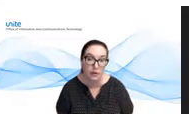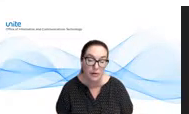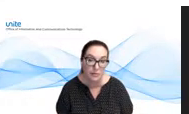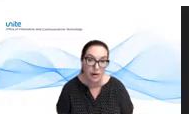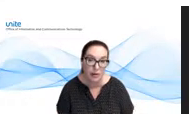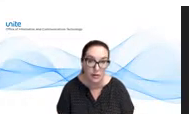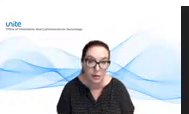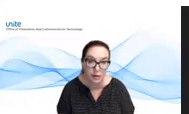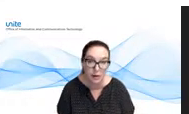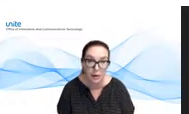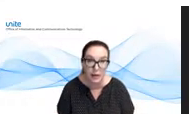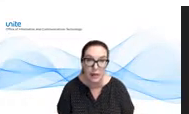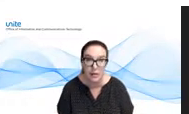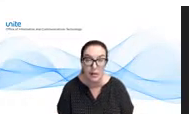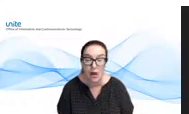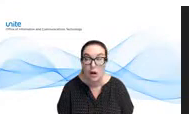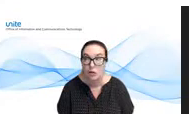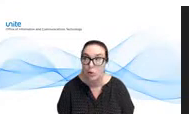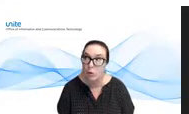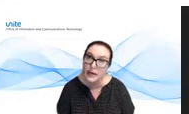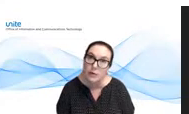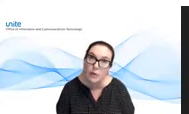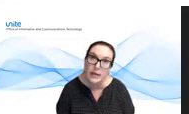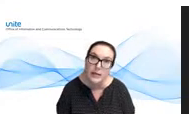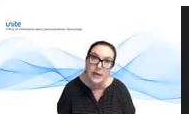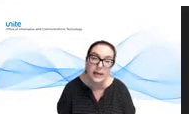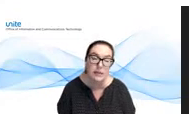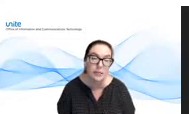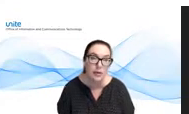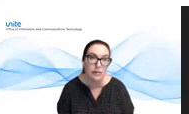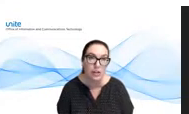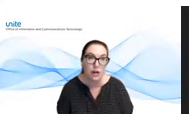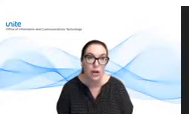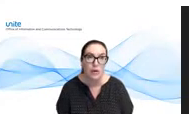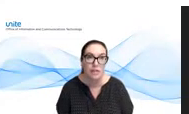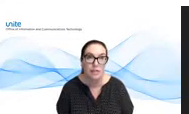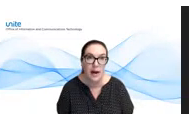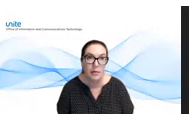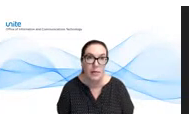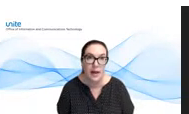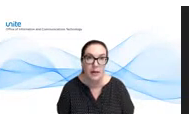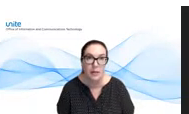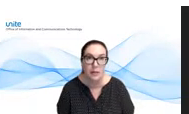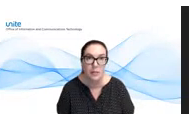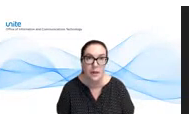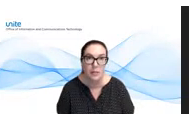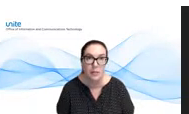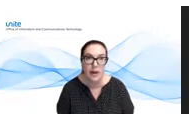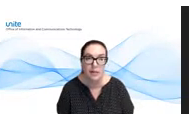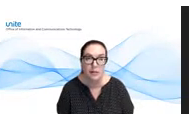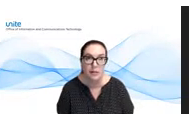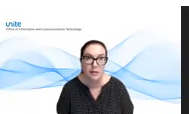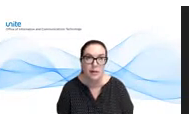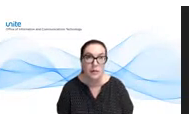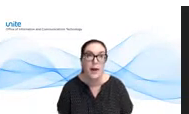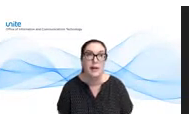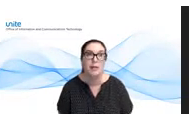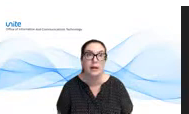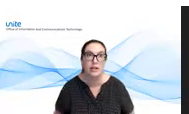accessible, working with the Department of Global Communications. So why did we take this approach? We found that it was, we